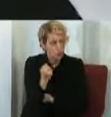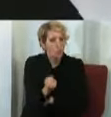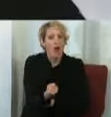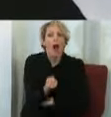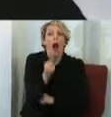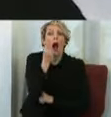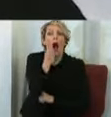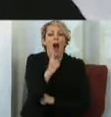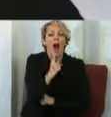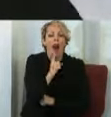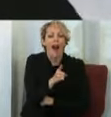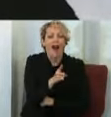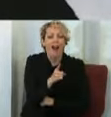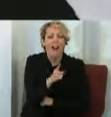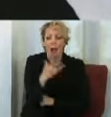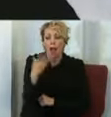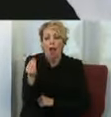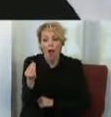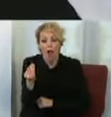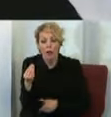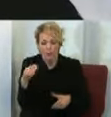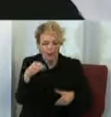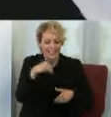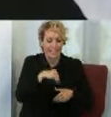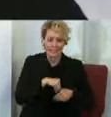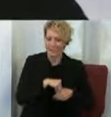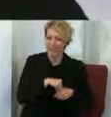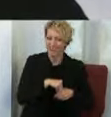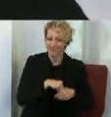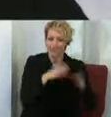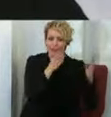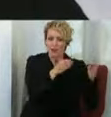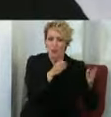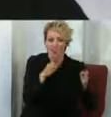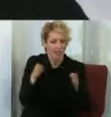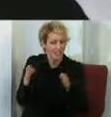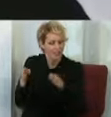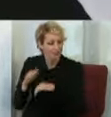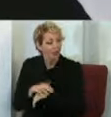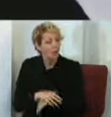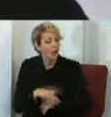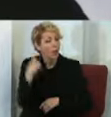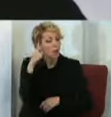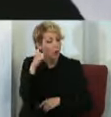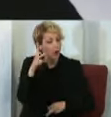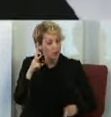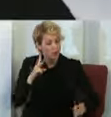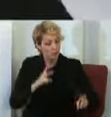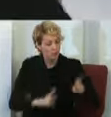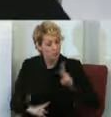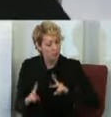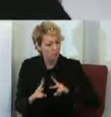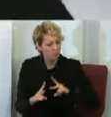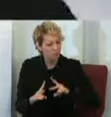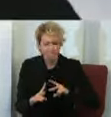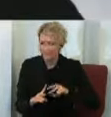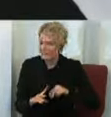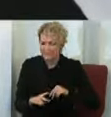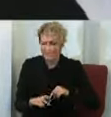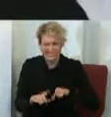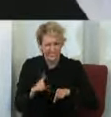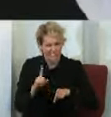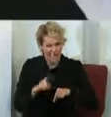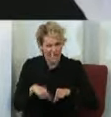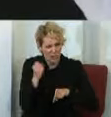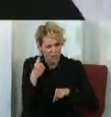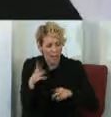indeed are within each and every one of us. For those of us who can't quite accept that yet, I